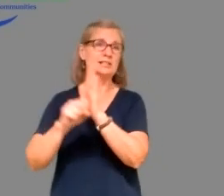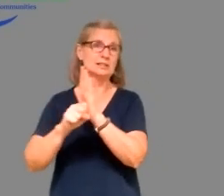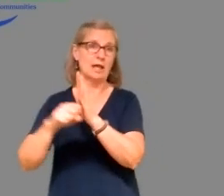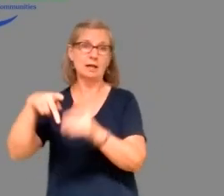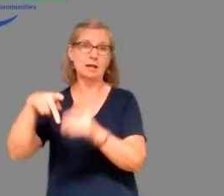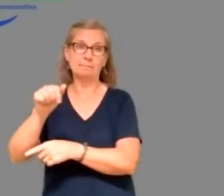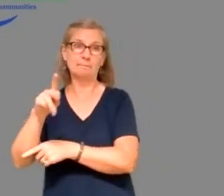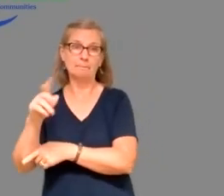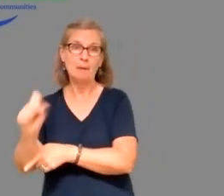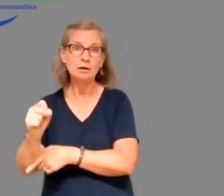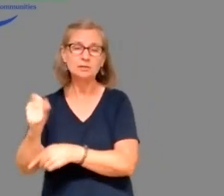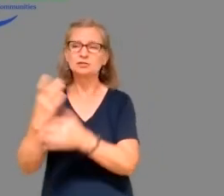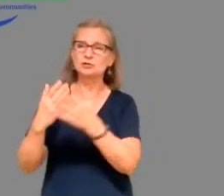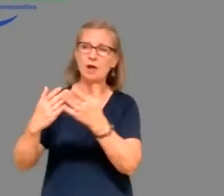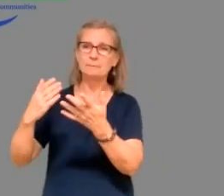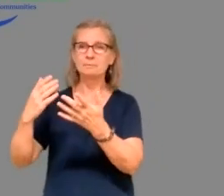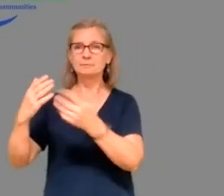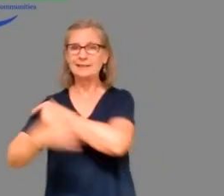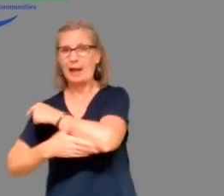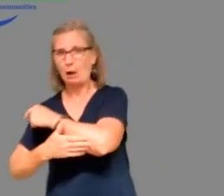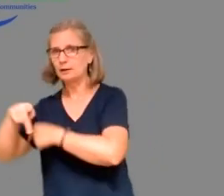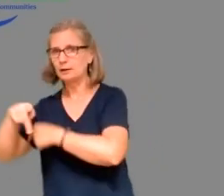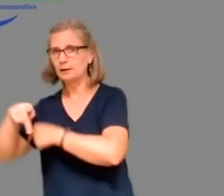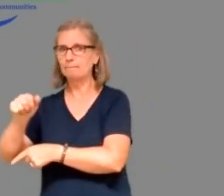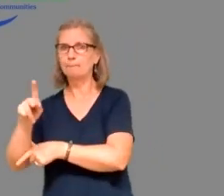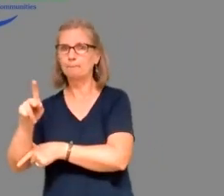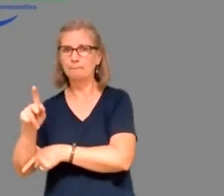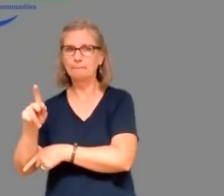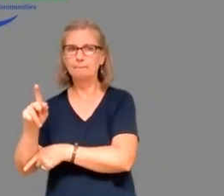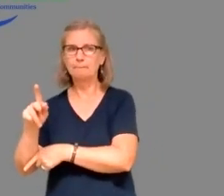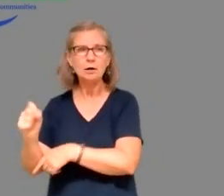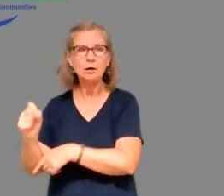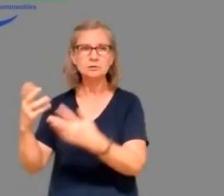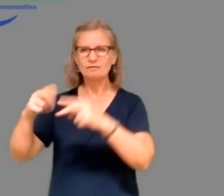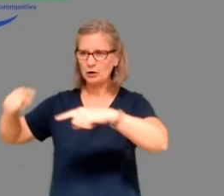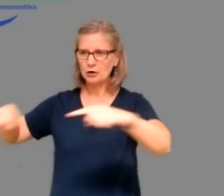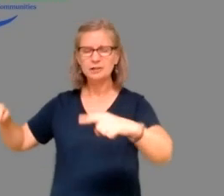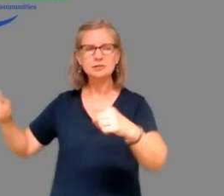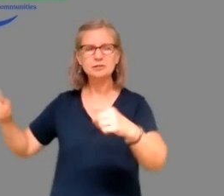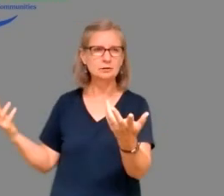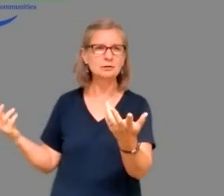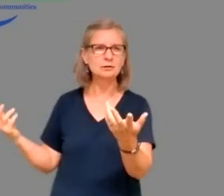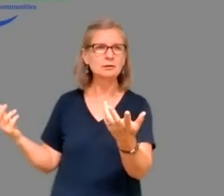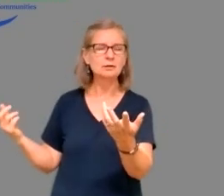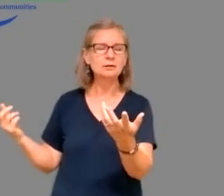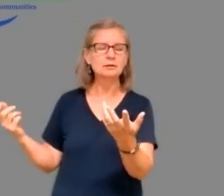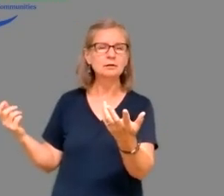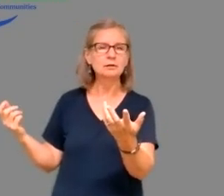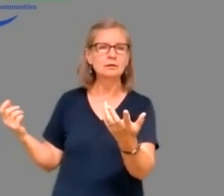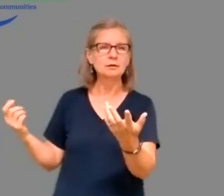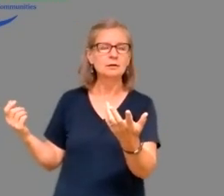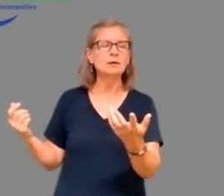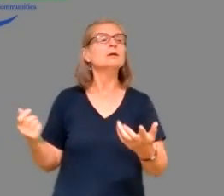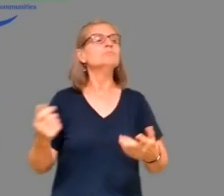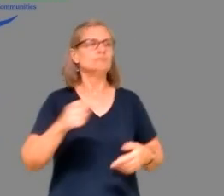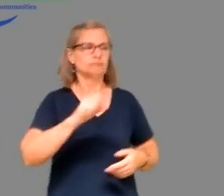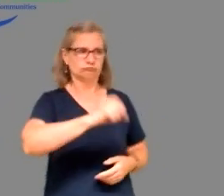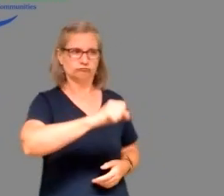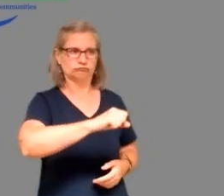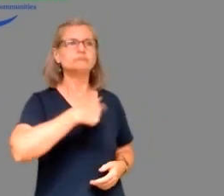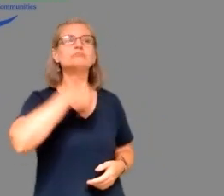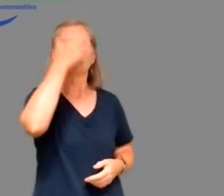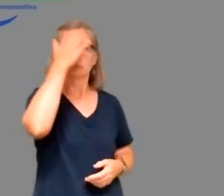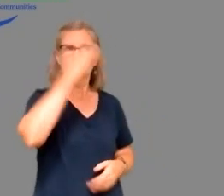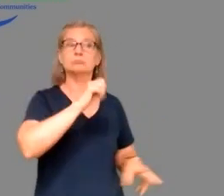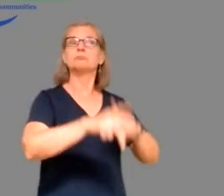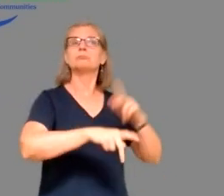be county parks. I think most of our beaches are state parks. And I know that people have been out walking their